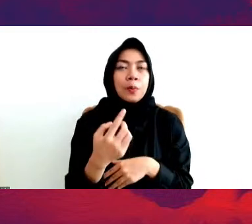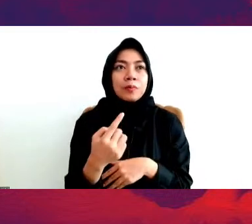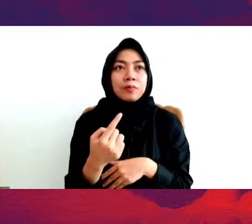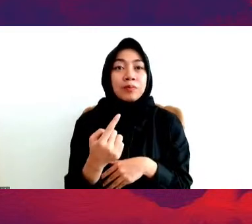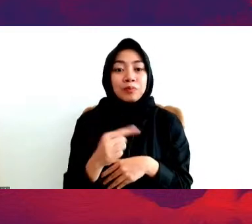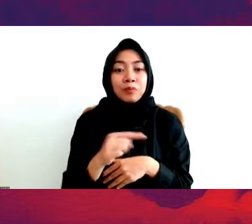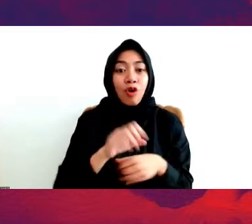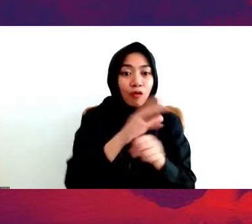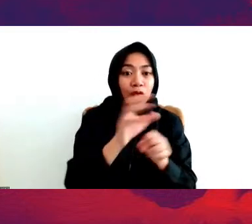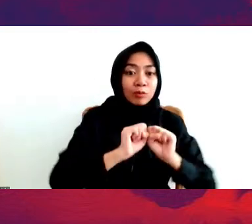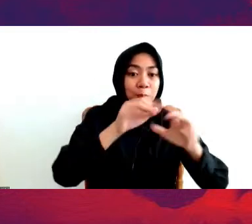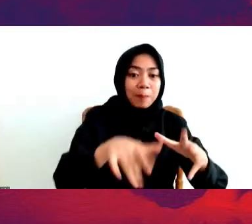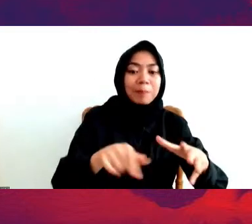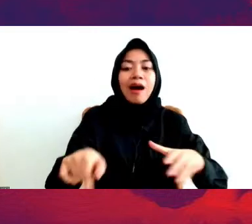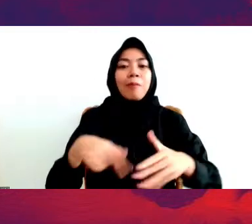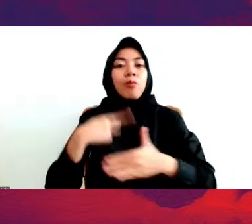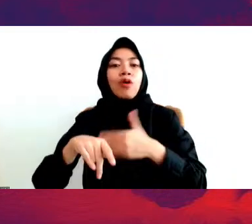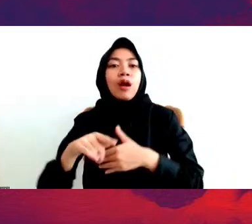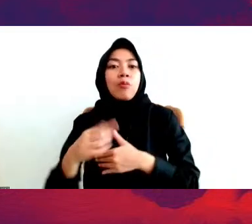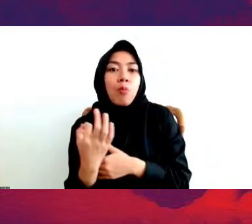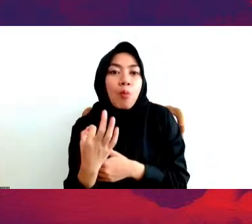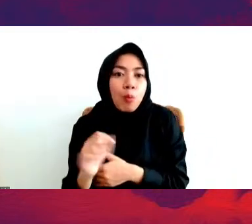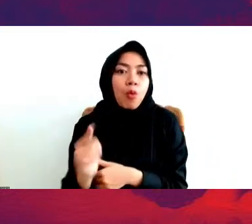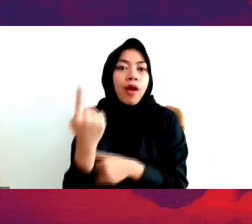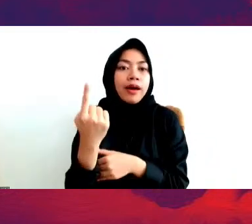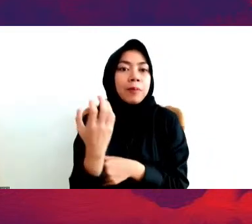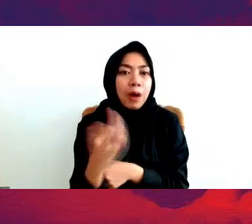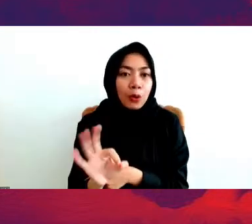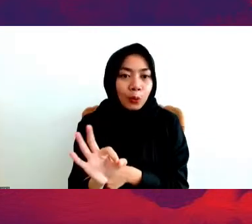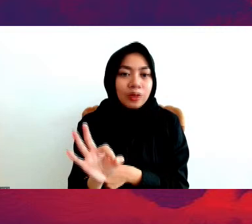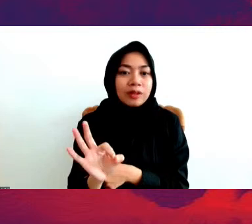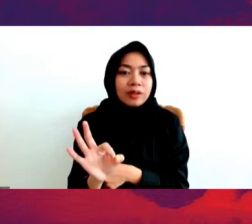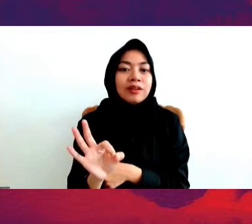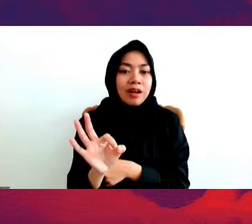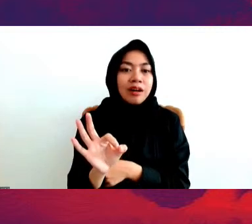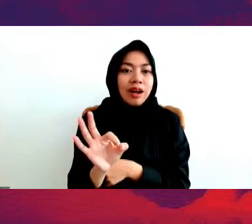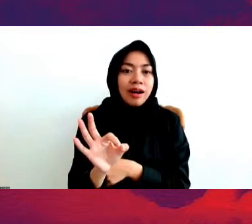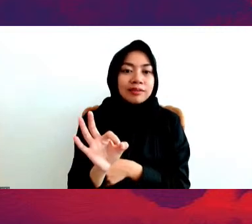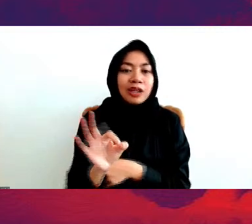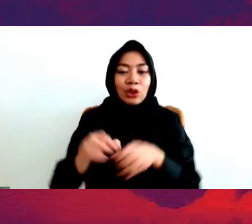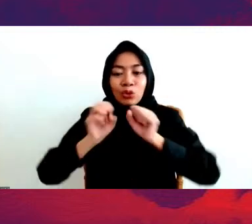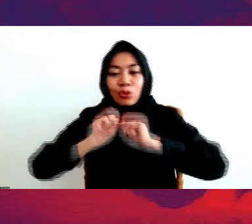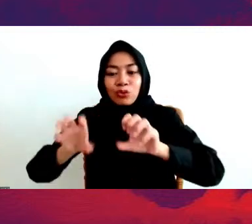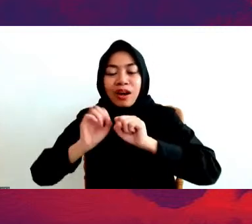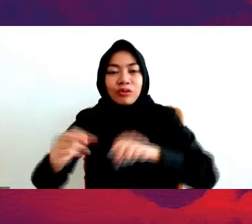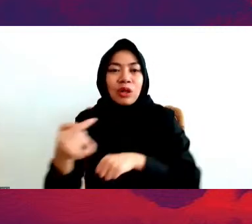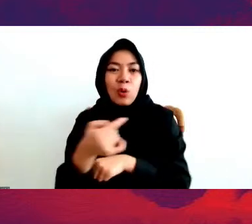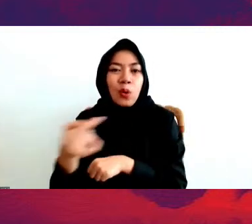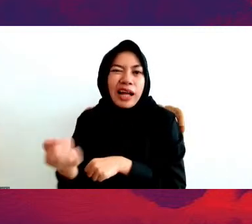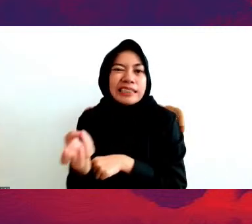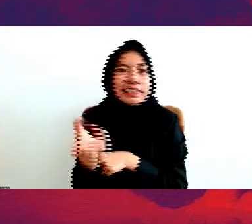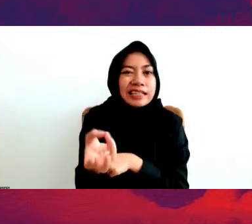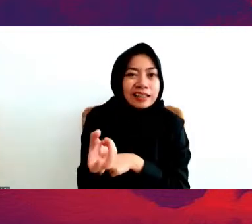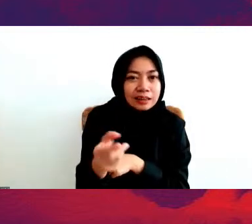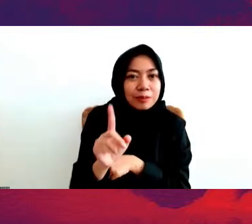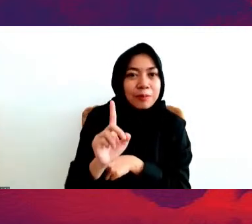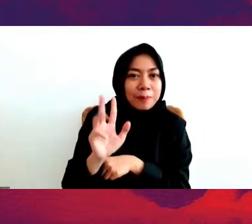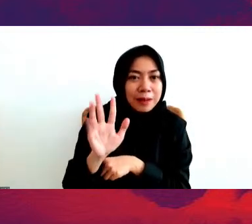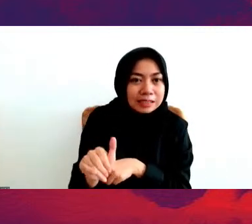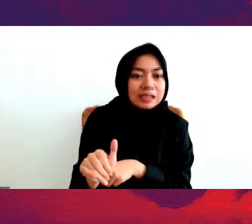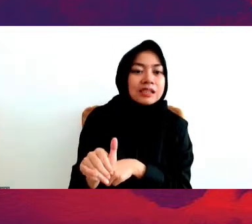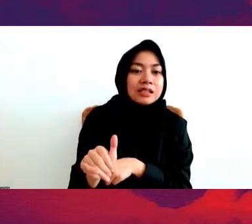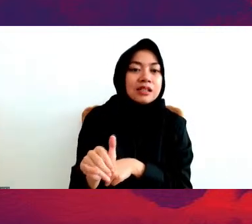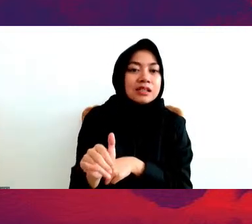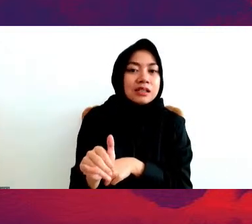and there are still very little socializations or information disseminations about this program,